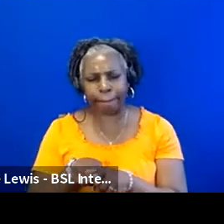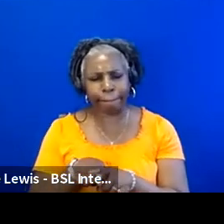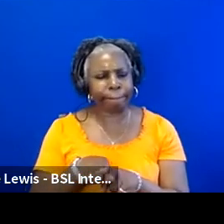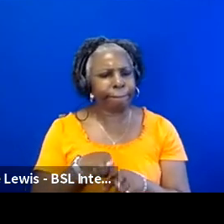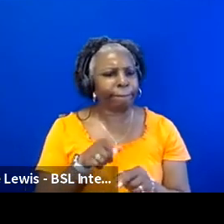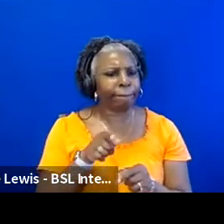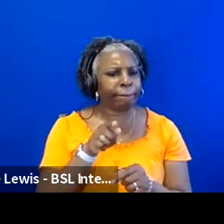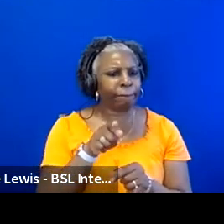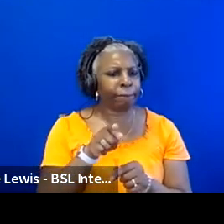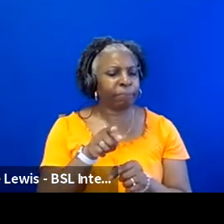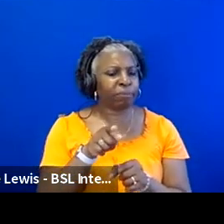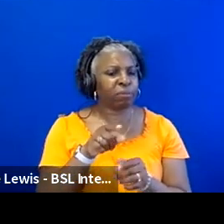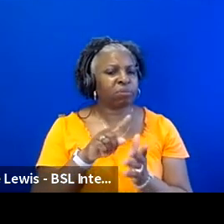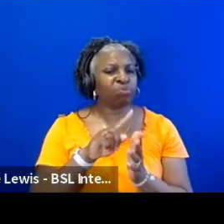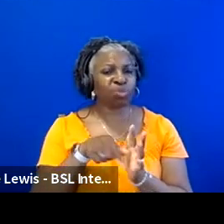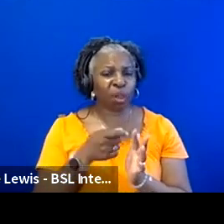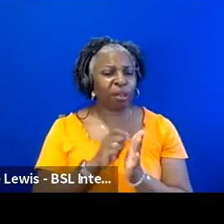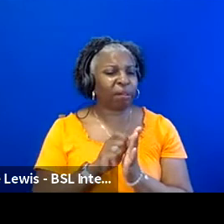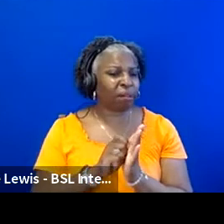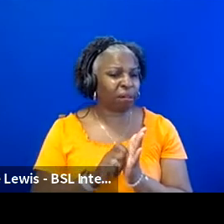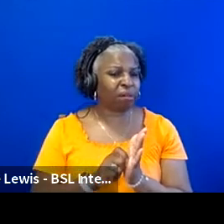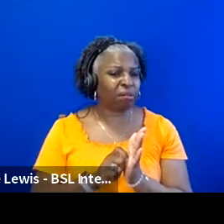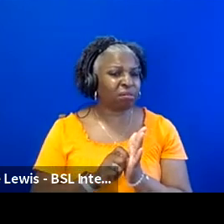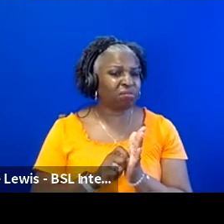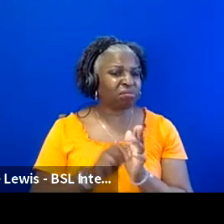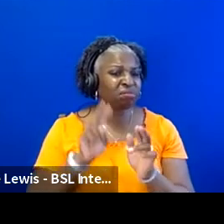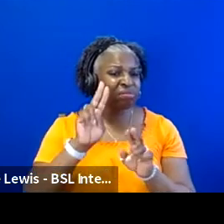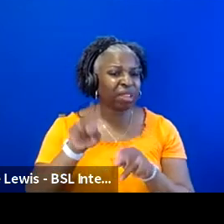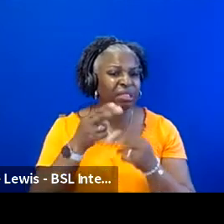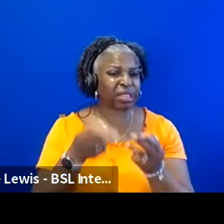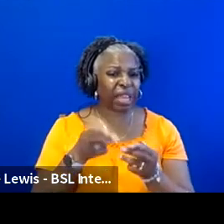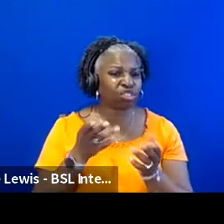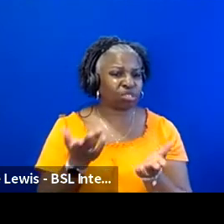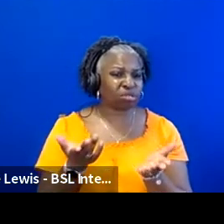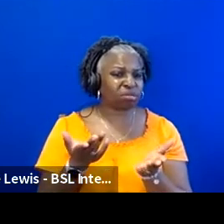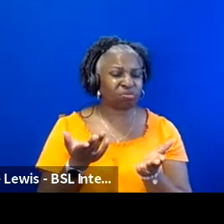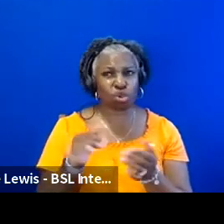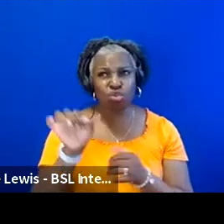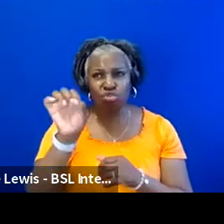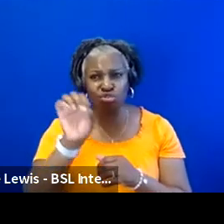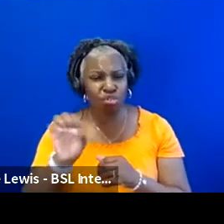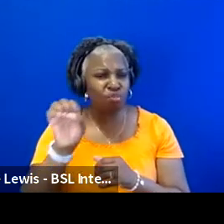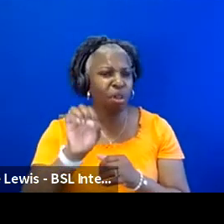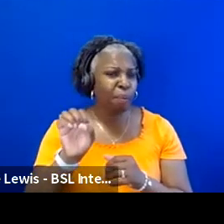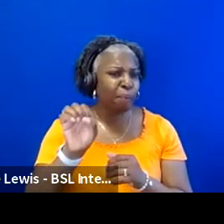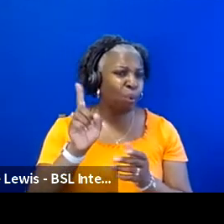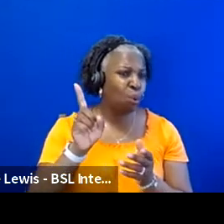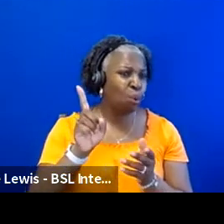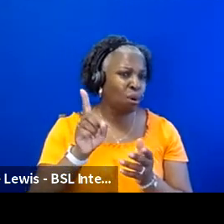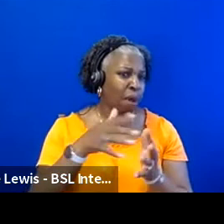a journalist of international, I would say, journalists like from Europe or US coming to